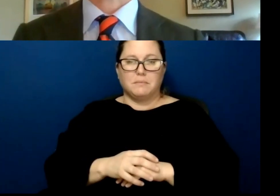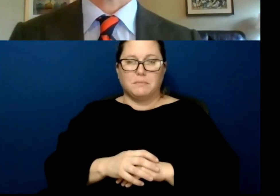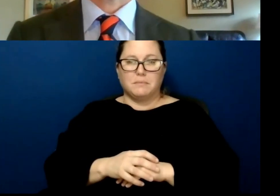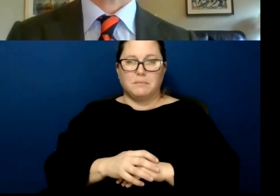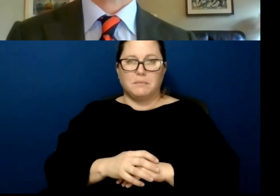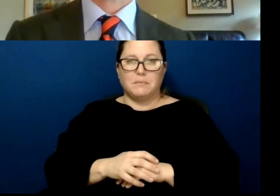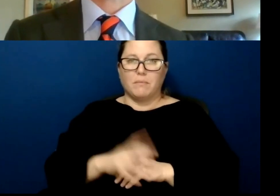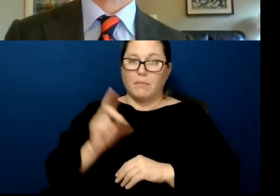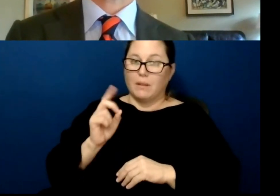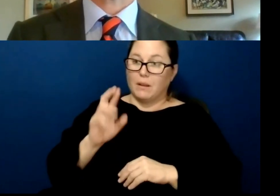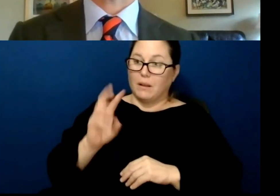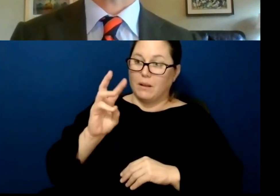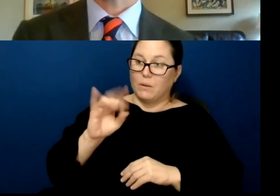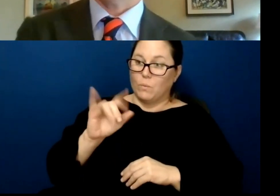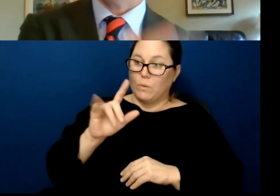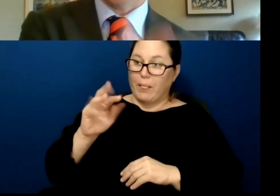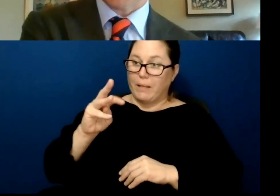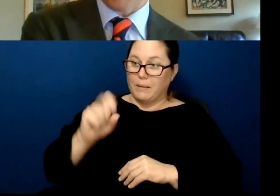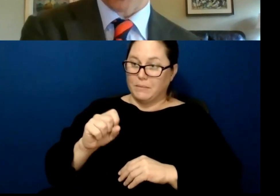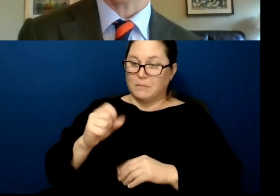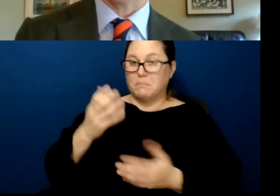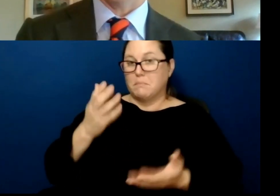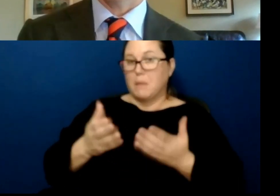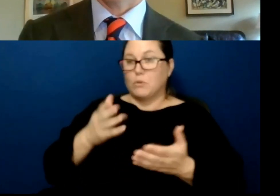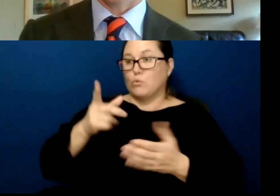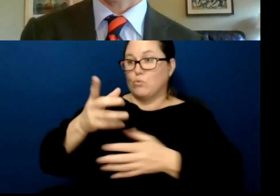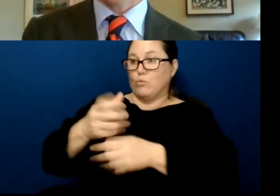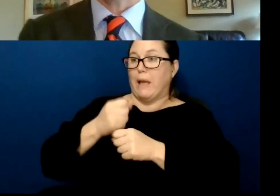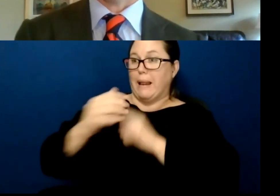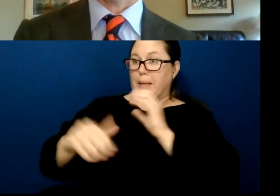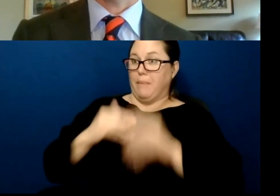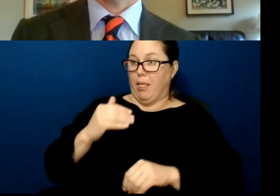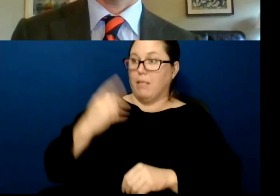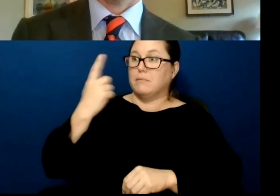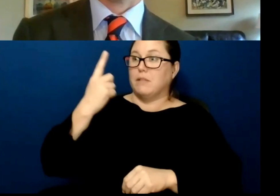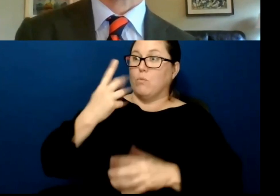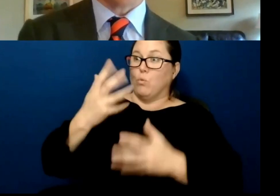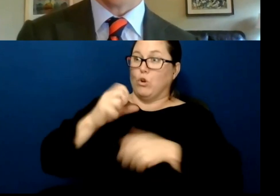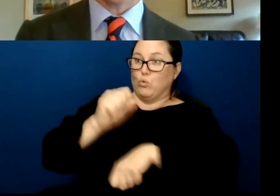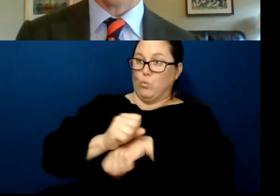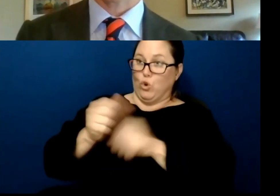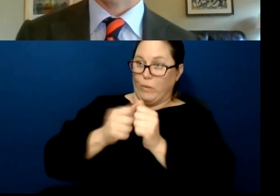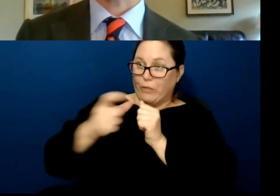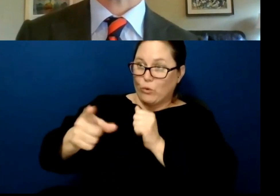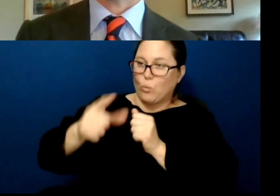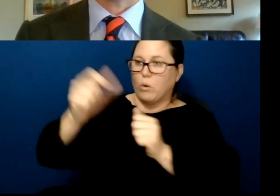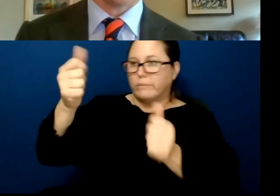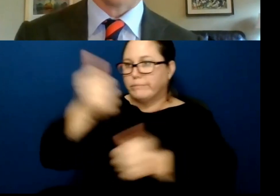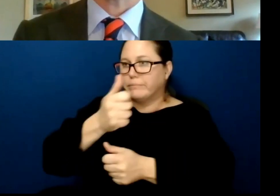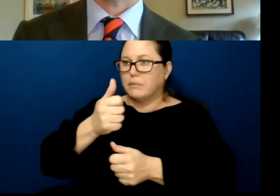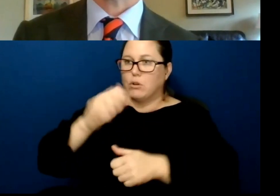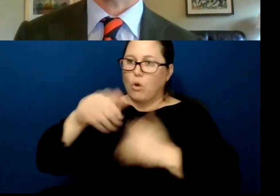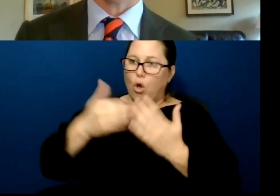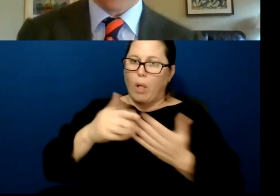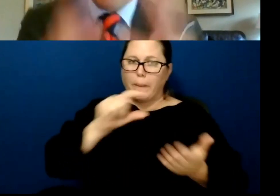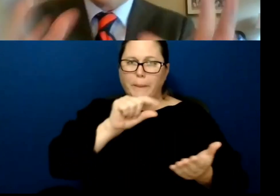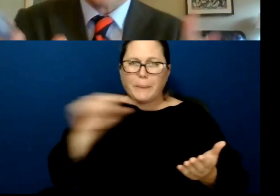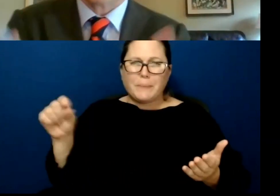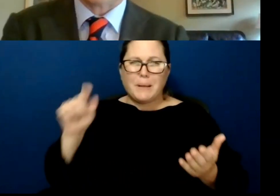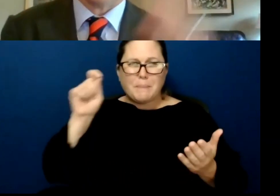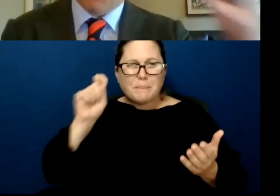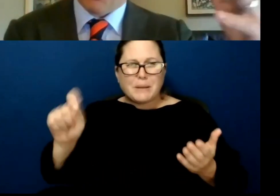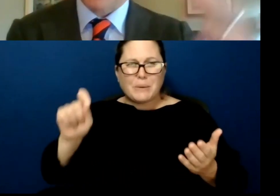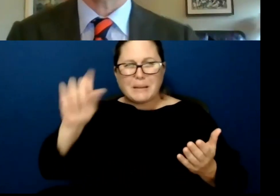Dr. Williams, if you receive an email from someone who wants to work with you or work under you, and it's all lowercase and there's no punctuation, it's